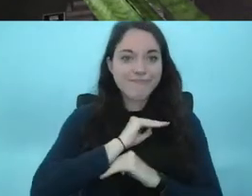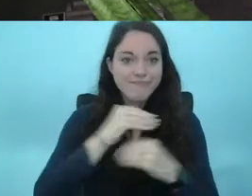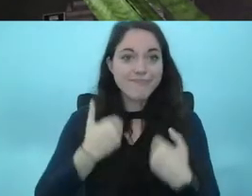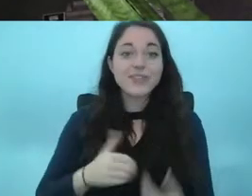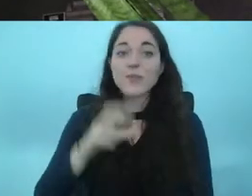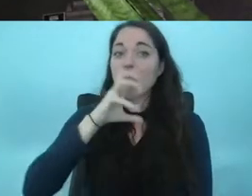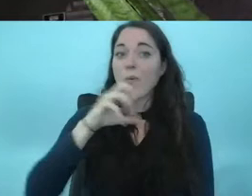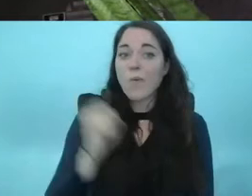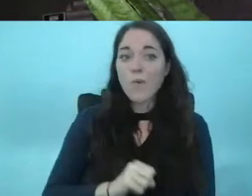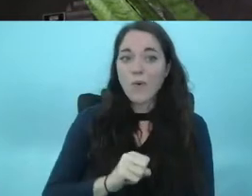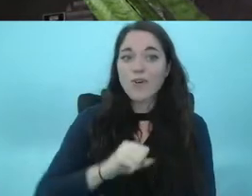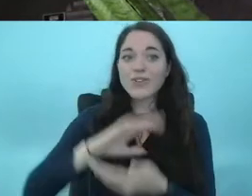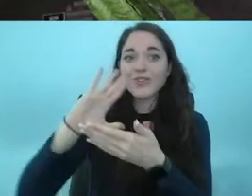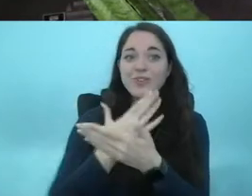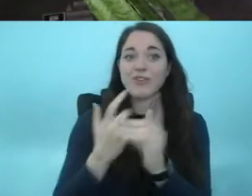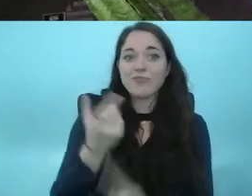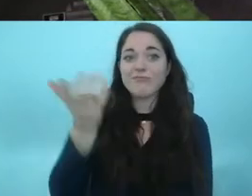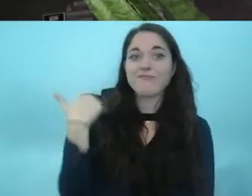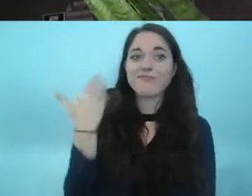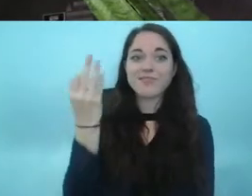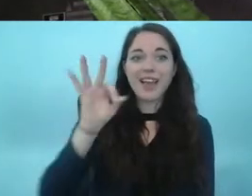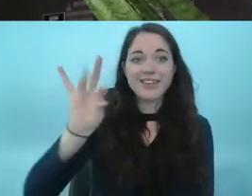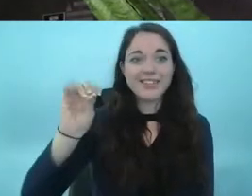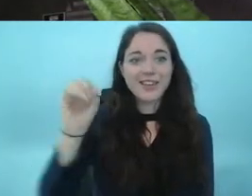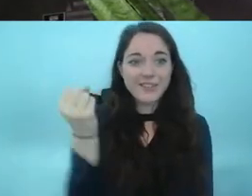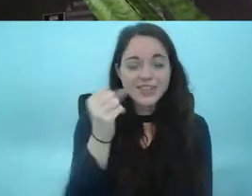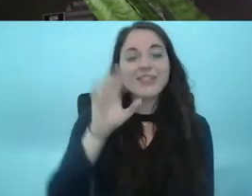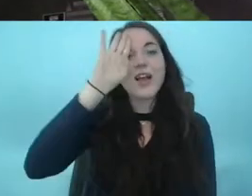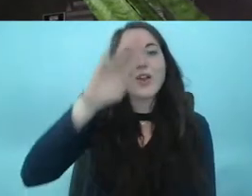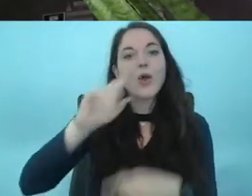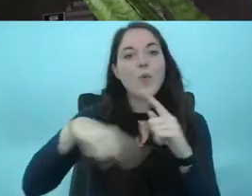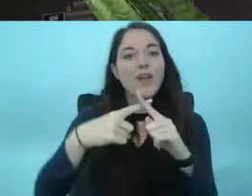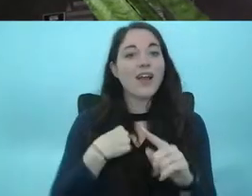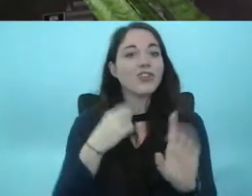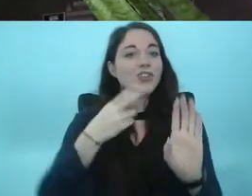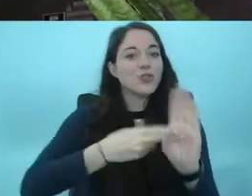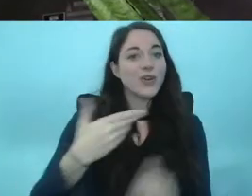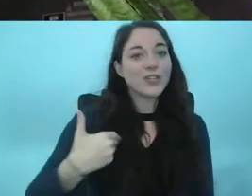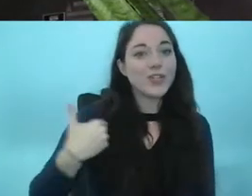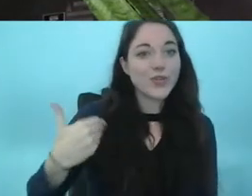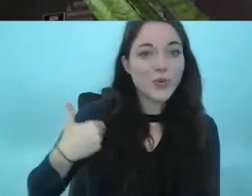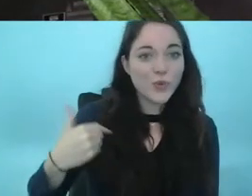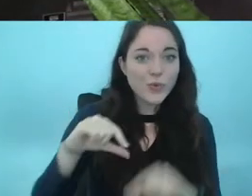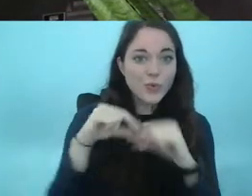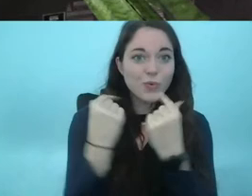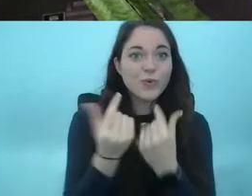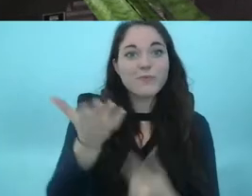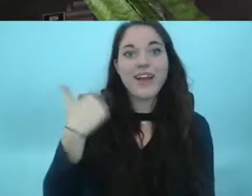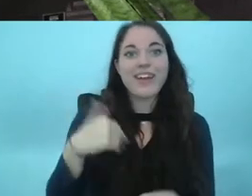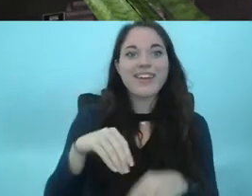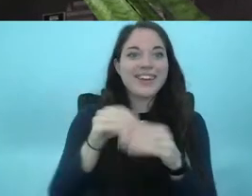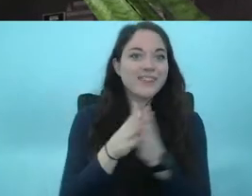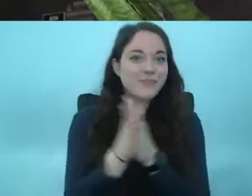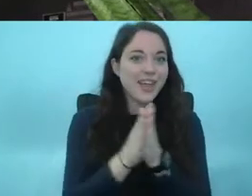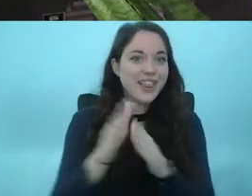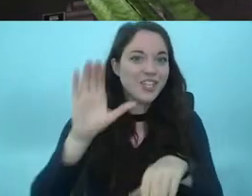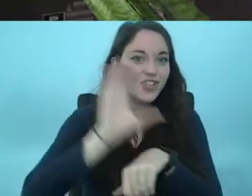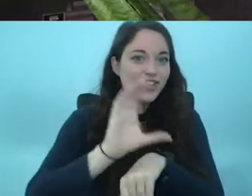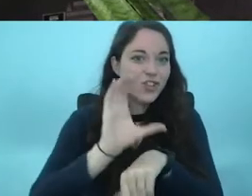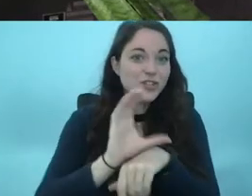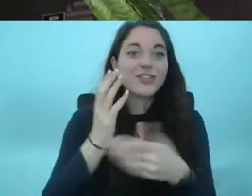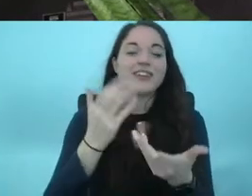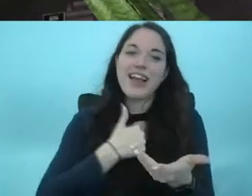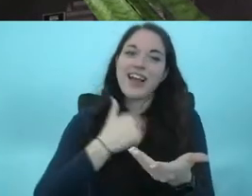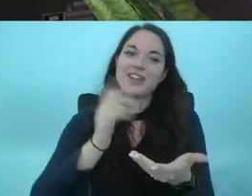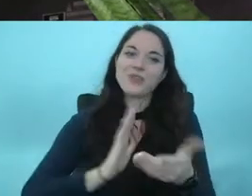from the 70s, and I know we used to sing it in youth group when I was in Methodist youth group, and maybe you did too. So